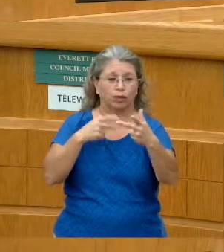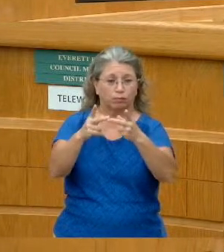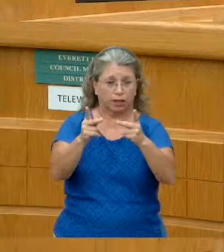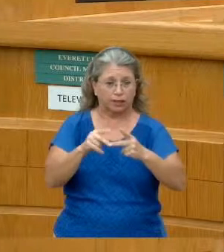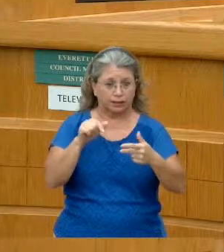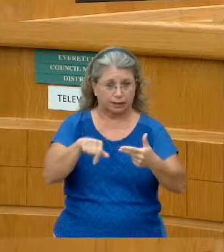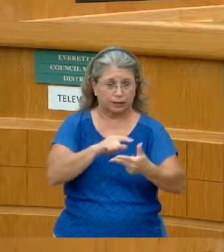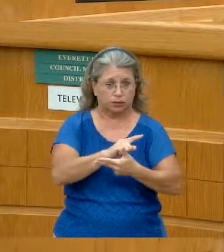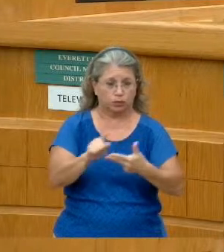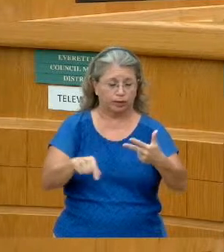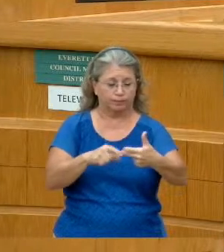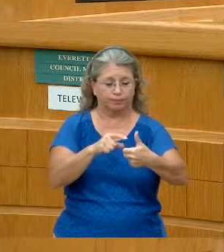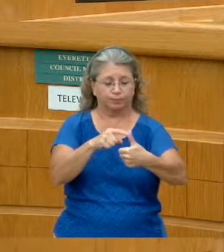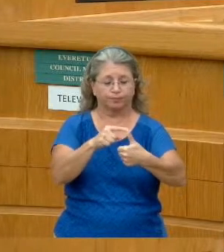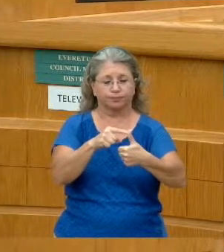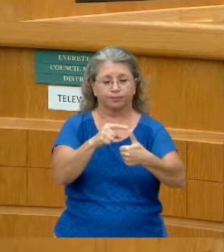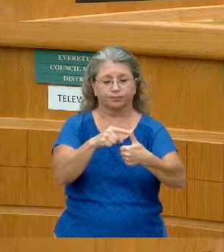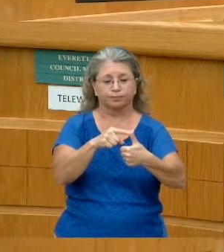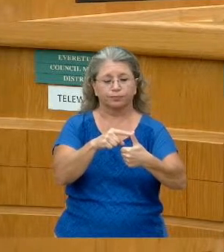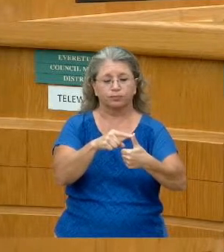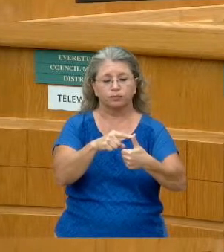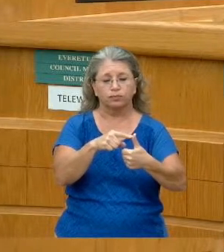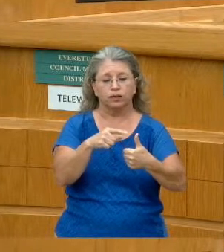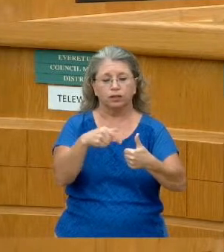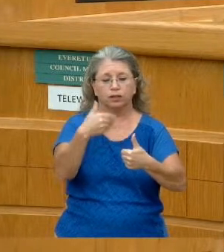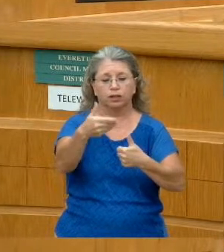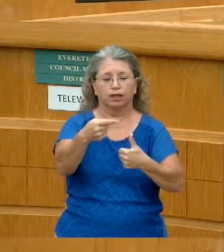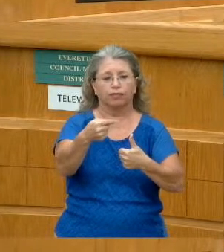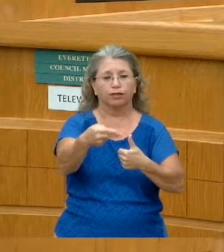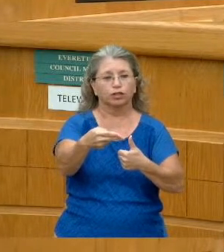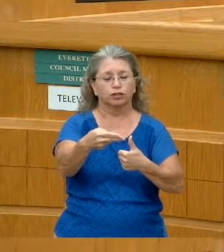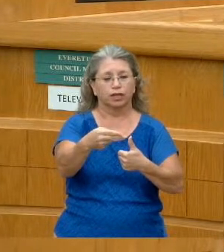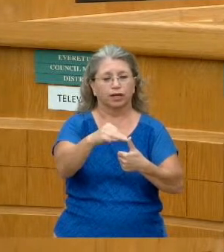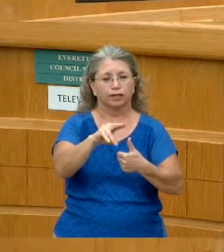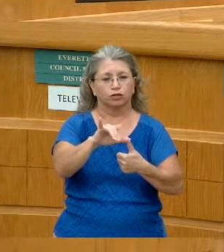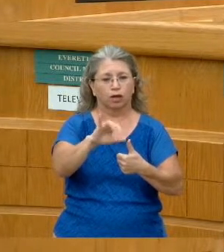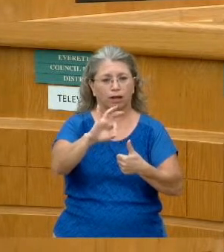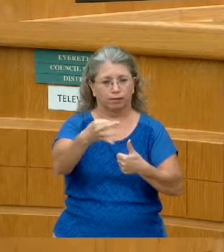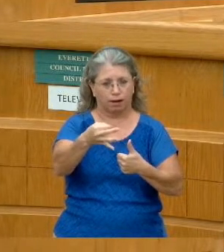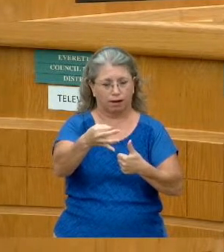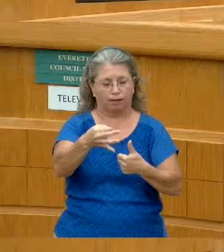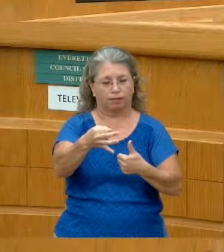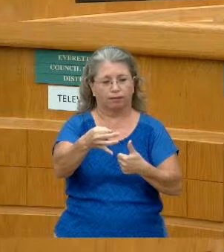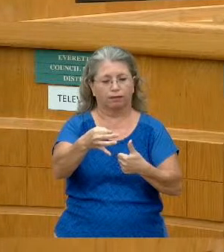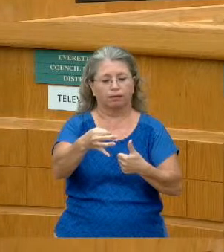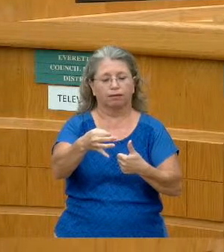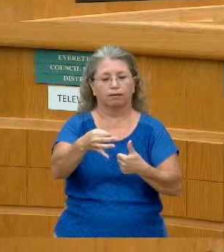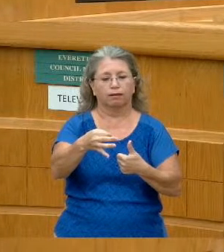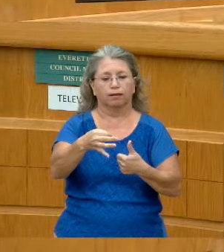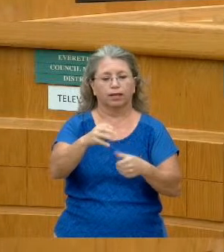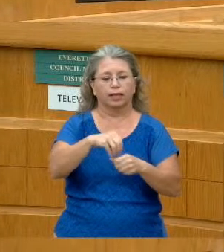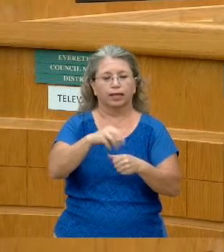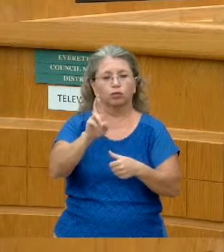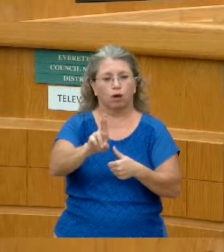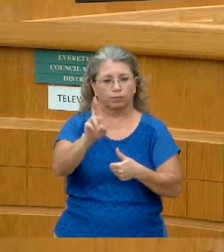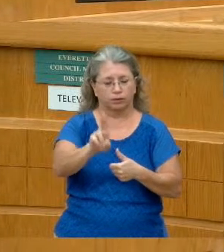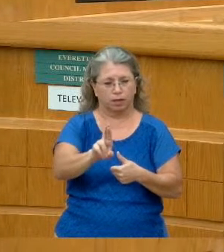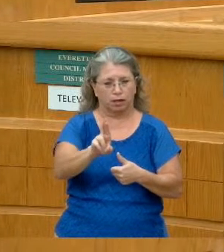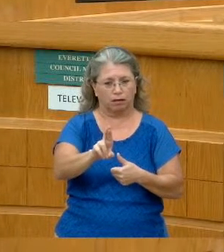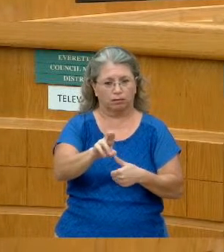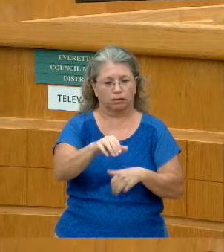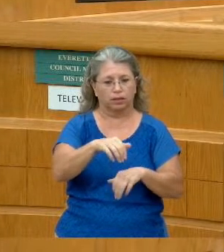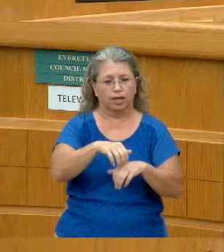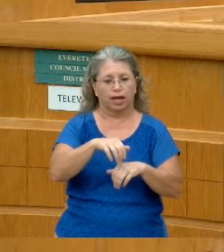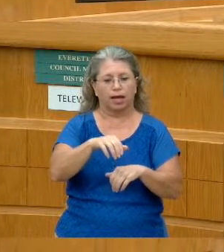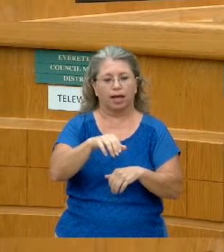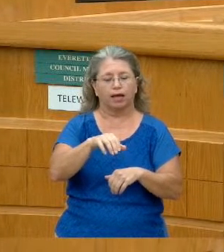week. One on Thursday, the 9th, that is at in Robstown at